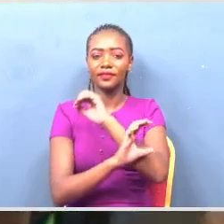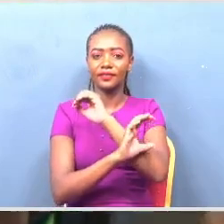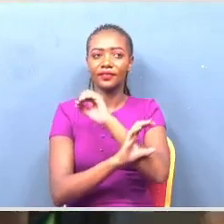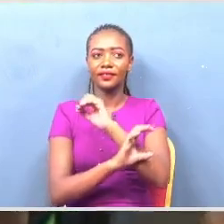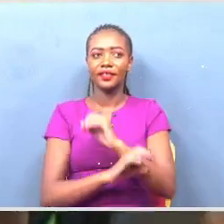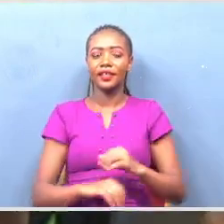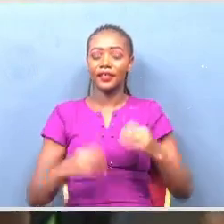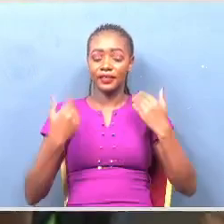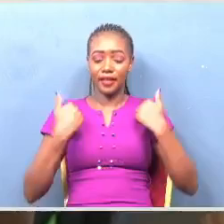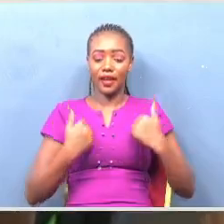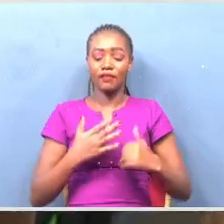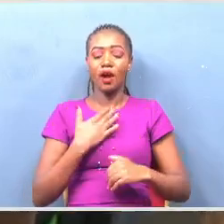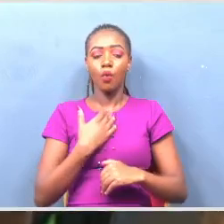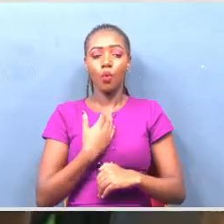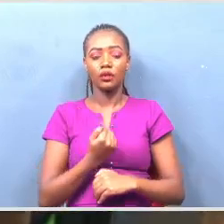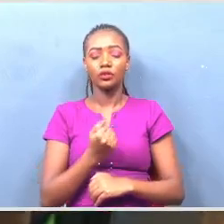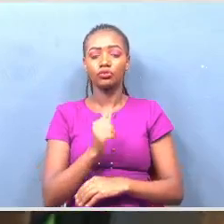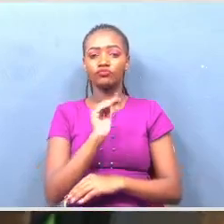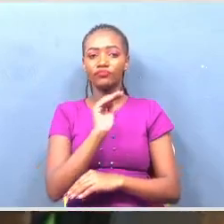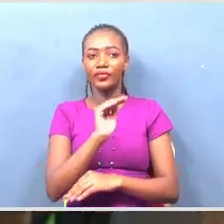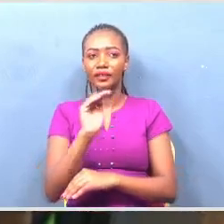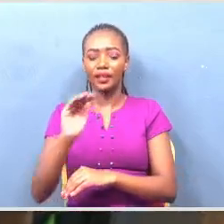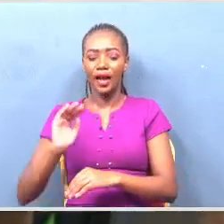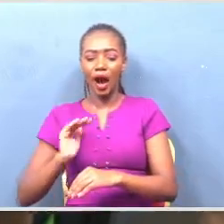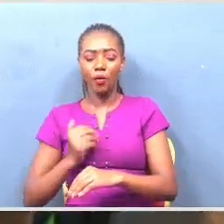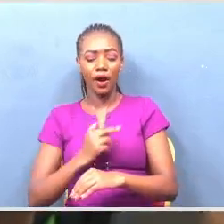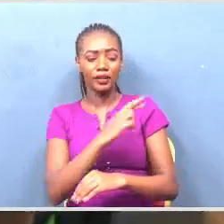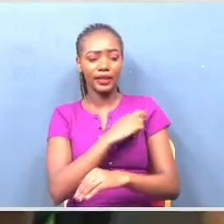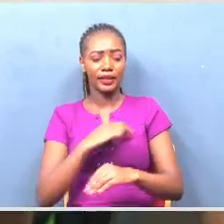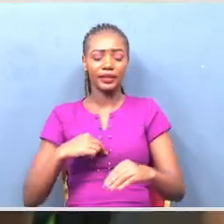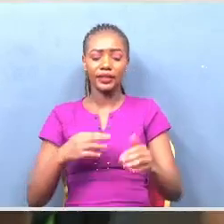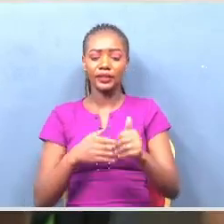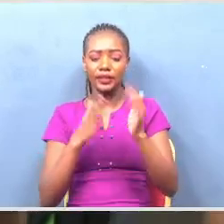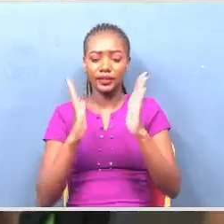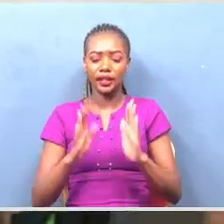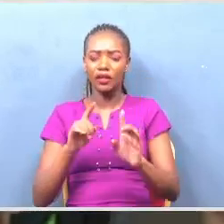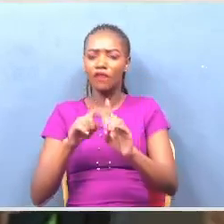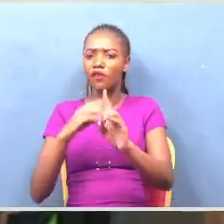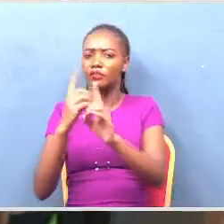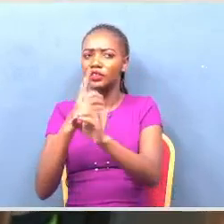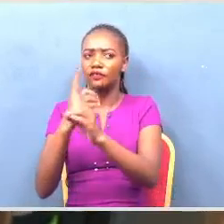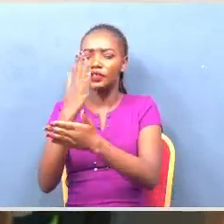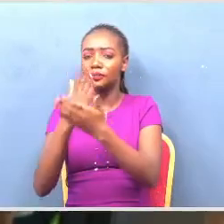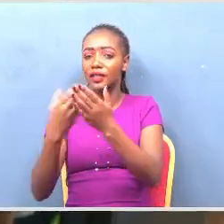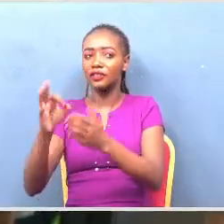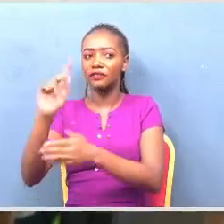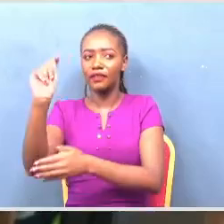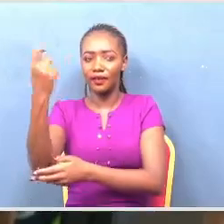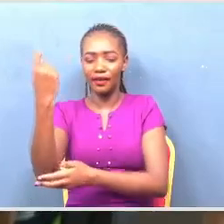I want to ask our religious leaders from across Kenya